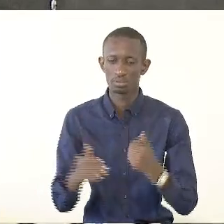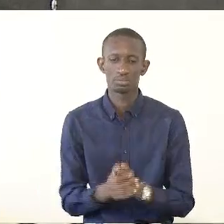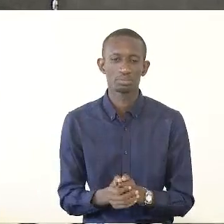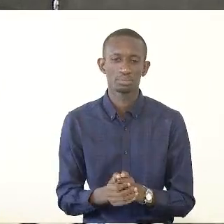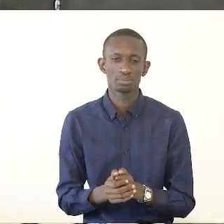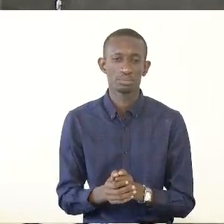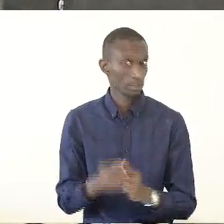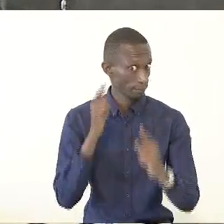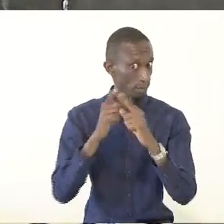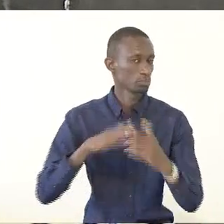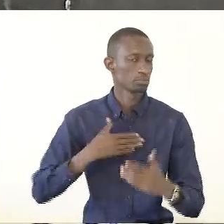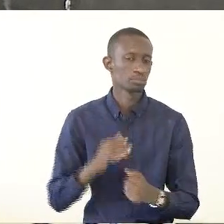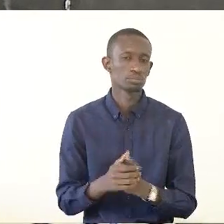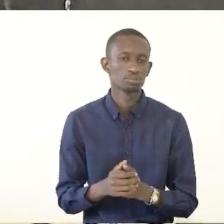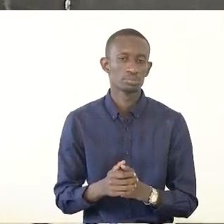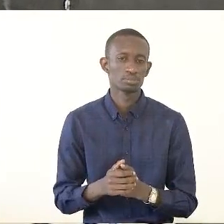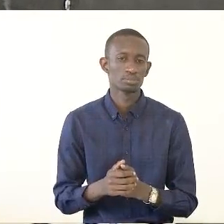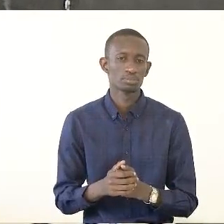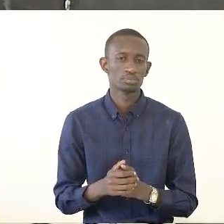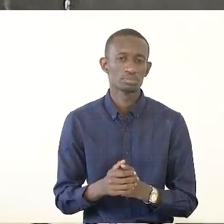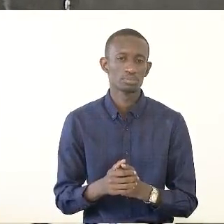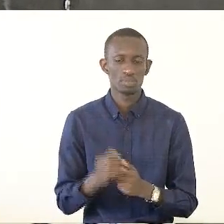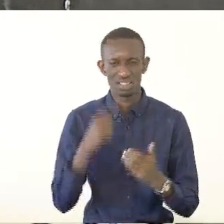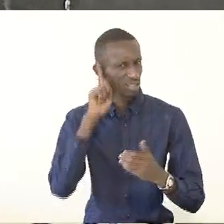the target of our lesson. At least you've seen